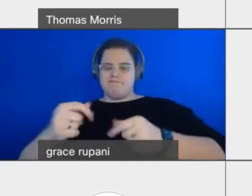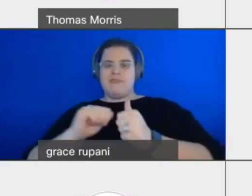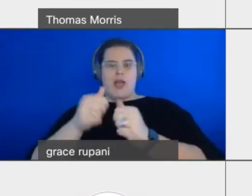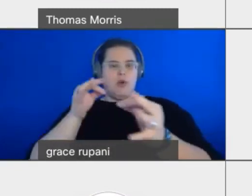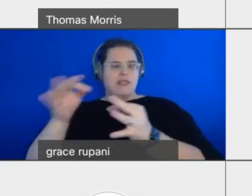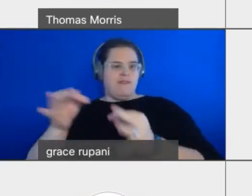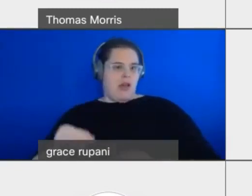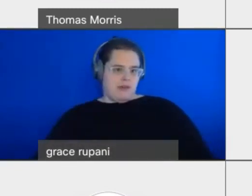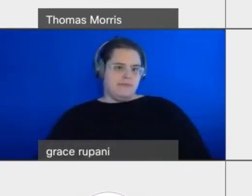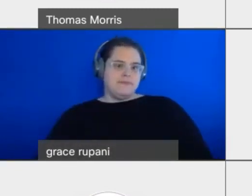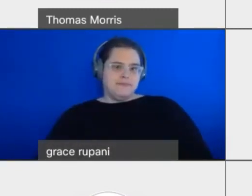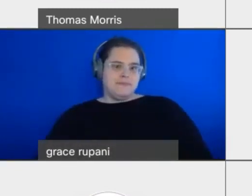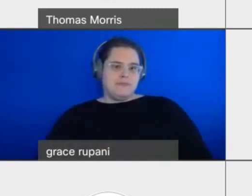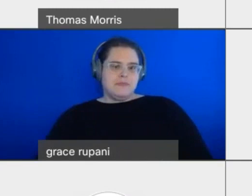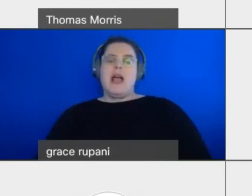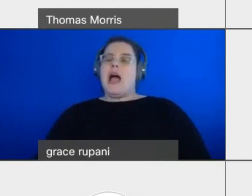Housing came up.